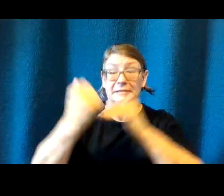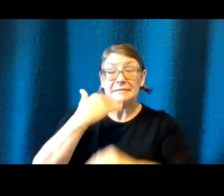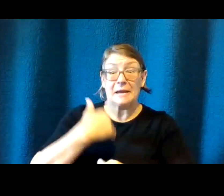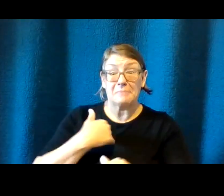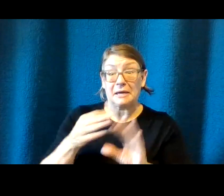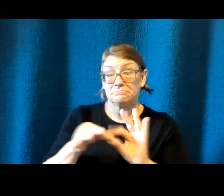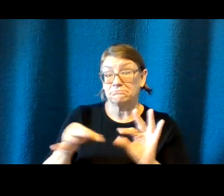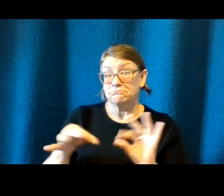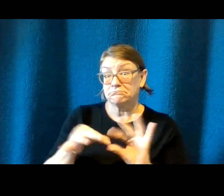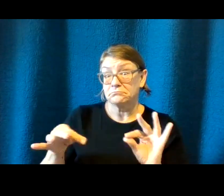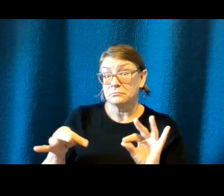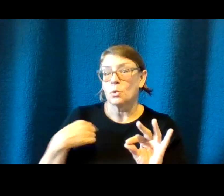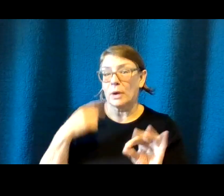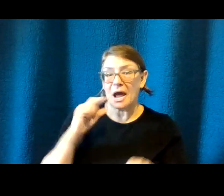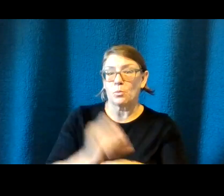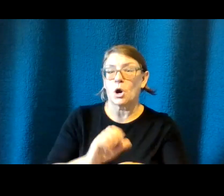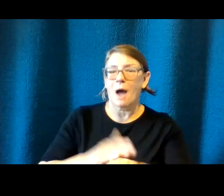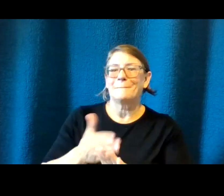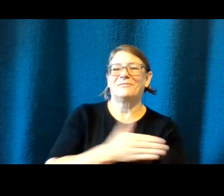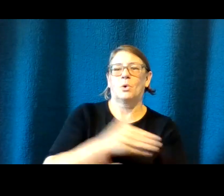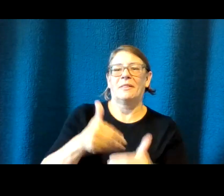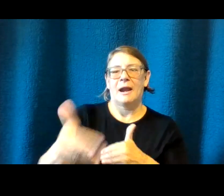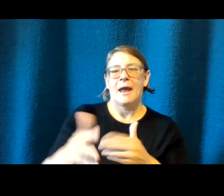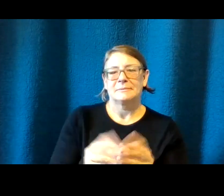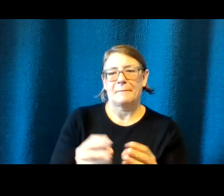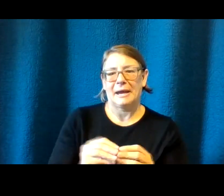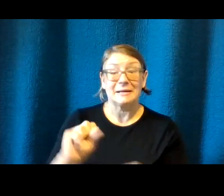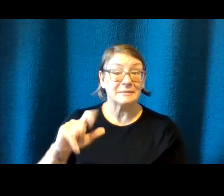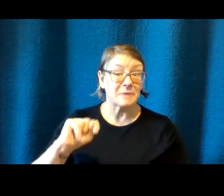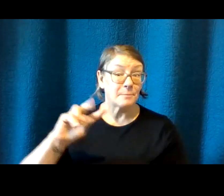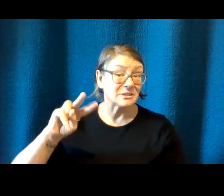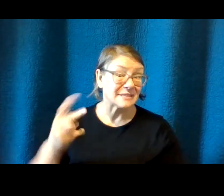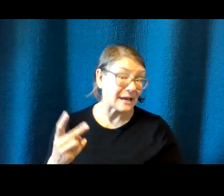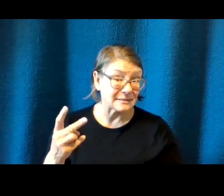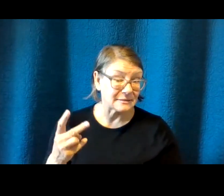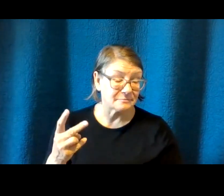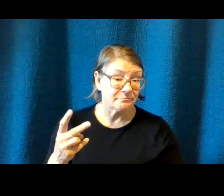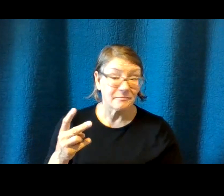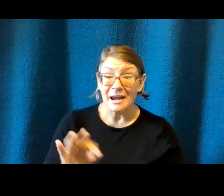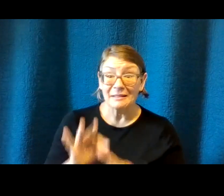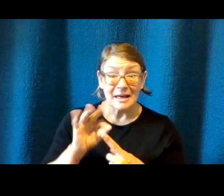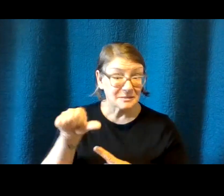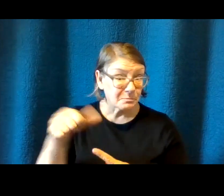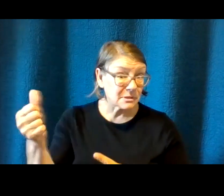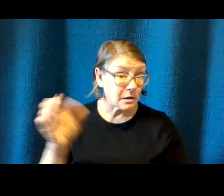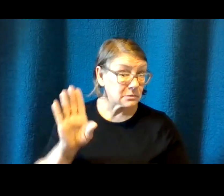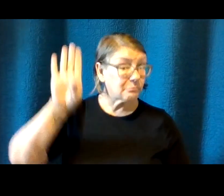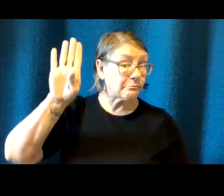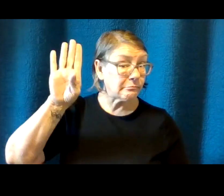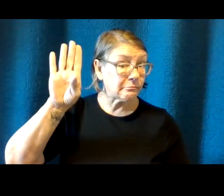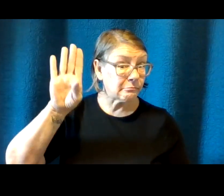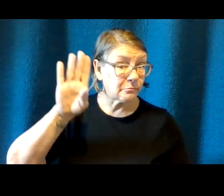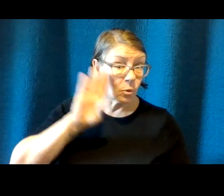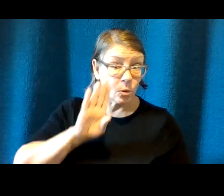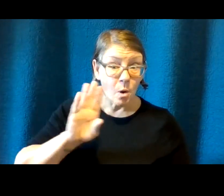on before our next meeting on September 2nd. Unless anybody else has anything else to